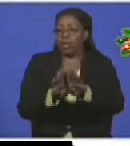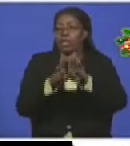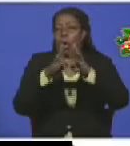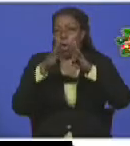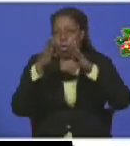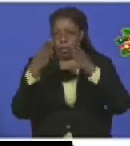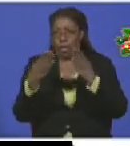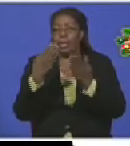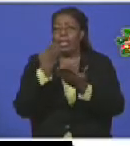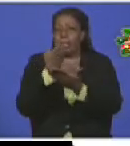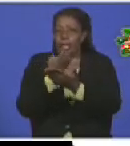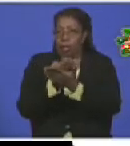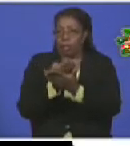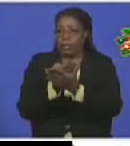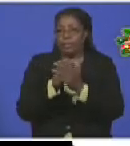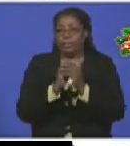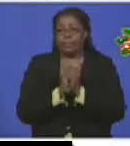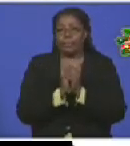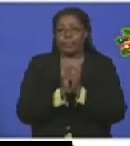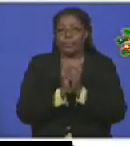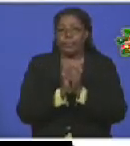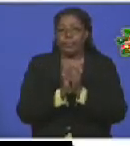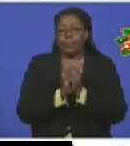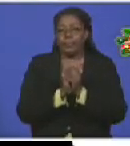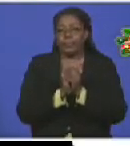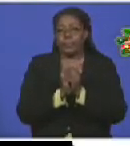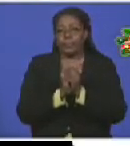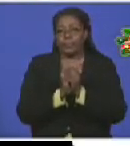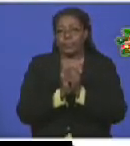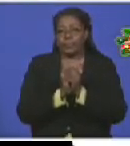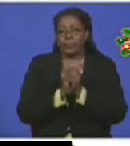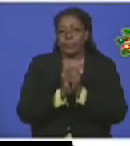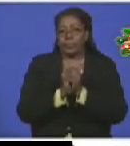up the economy. Lloyd Allen, ZNS Network News.